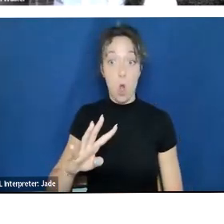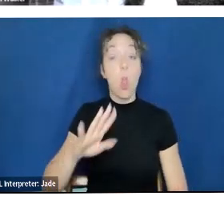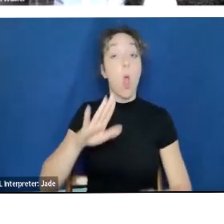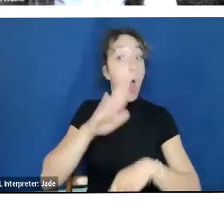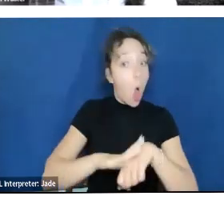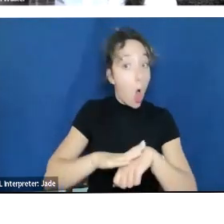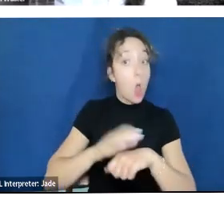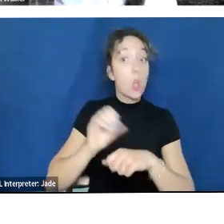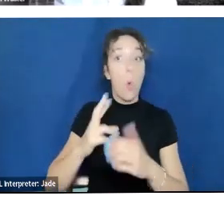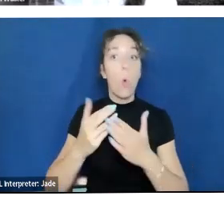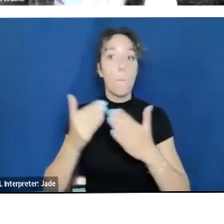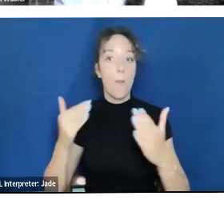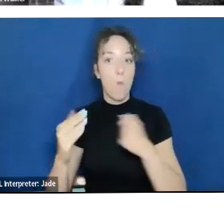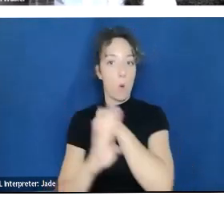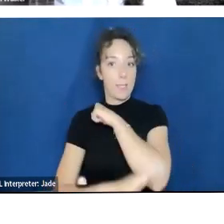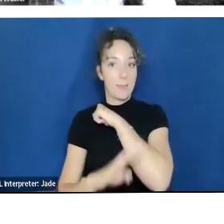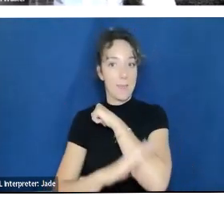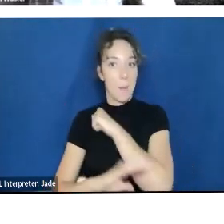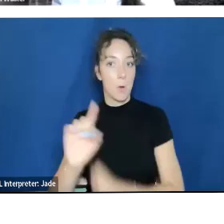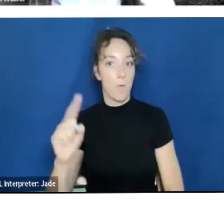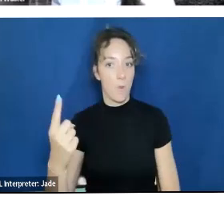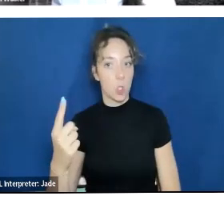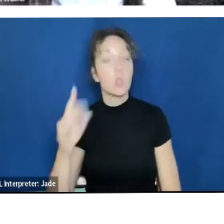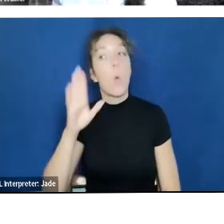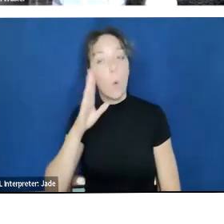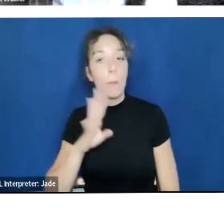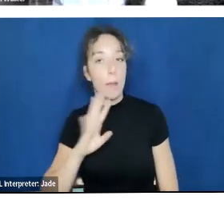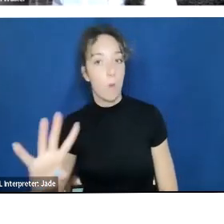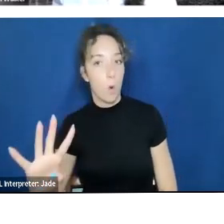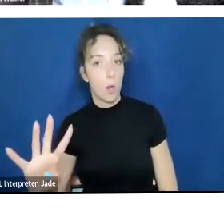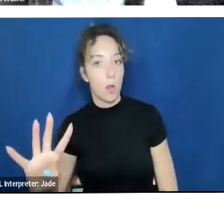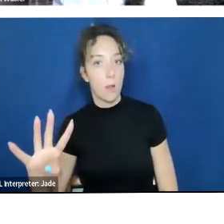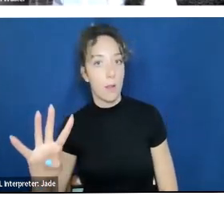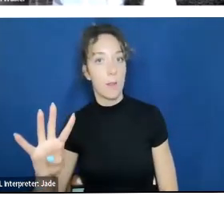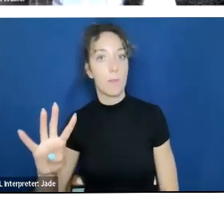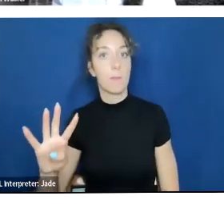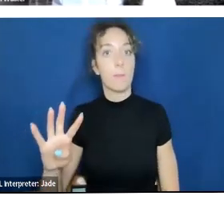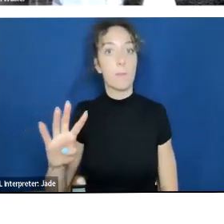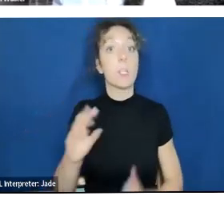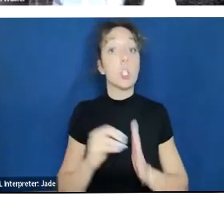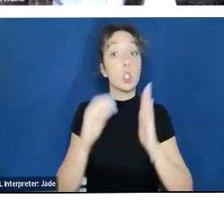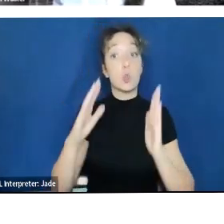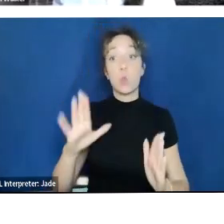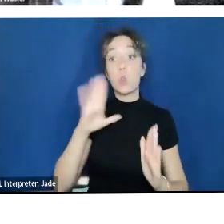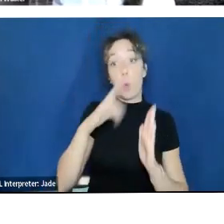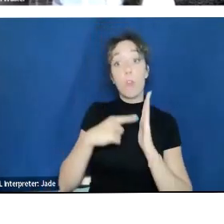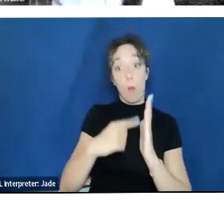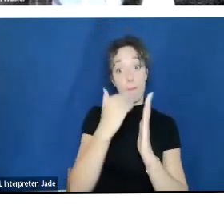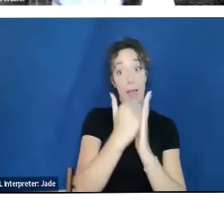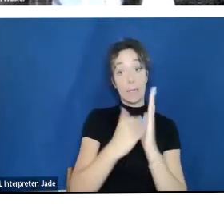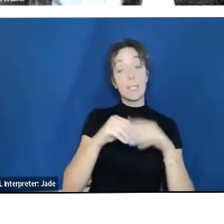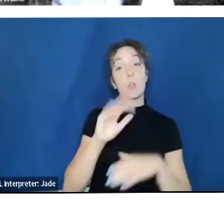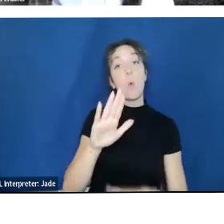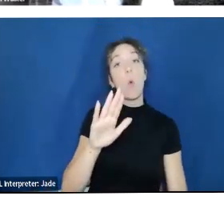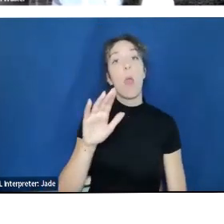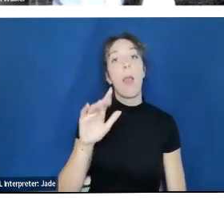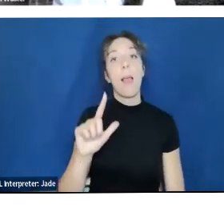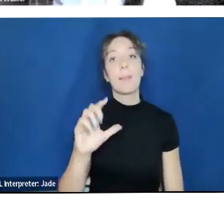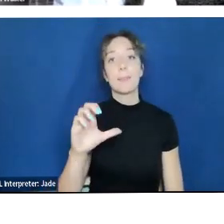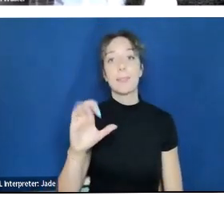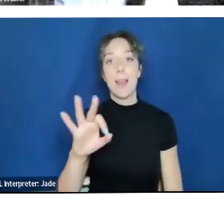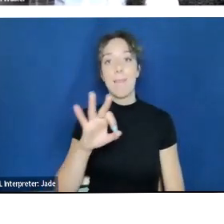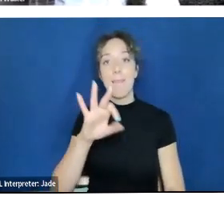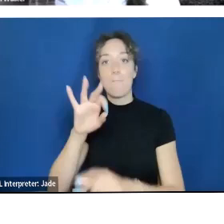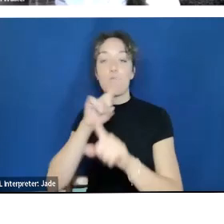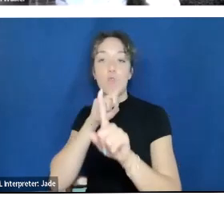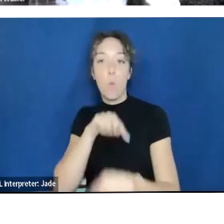or before September 1st. These students will be reflected in your LCFF reports for